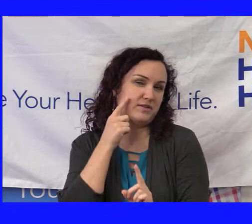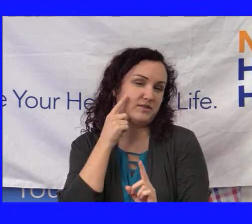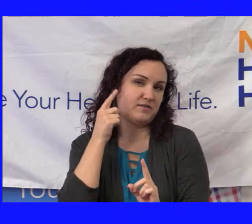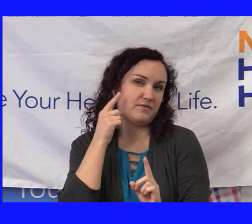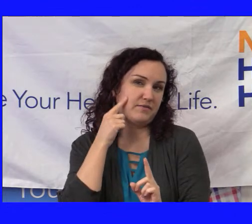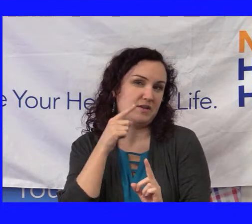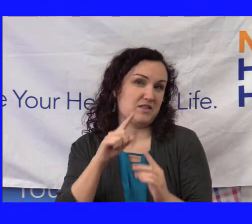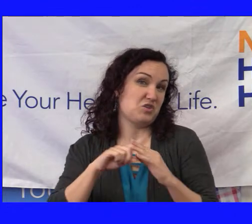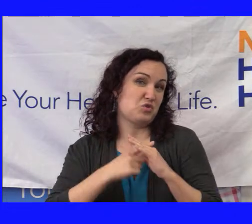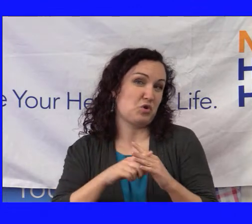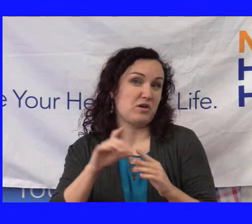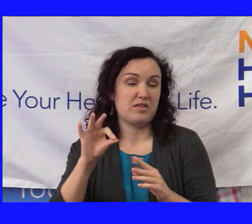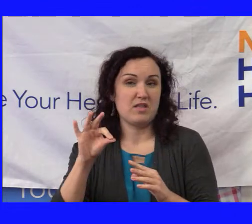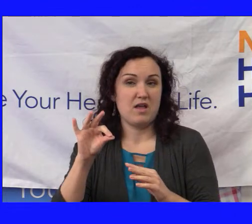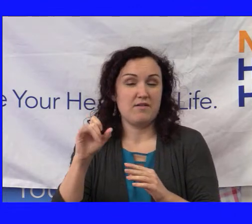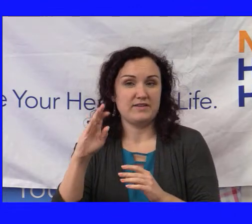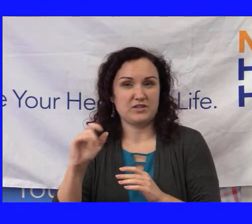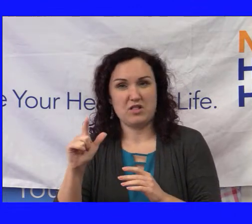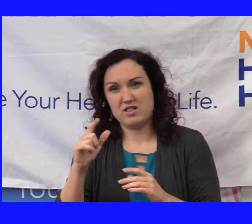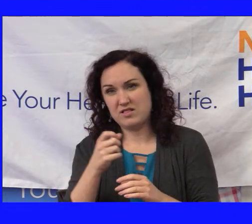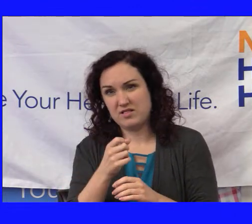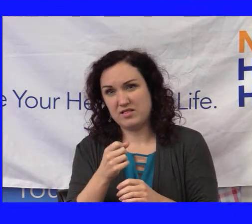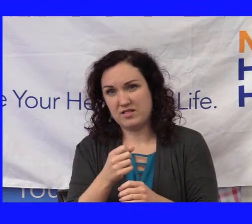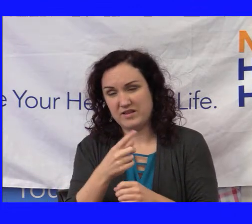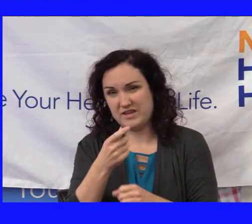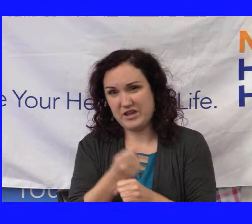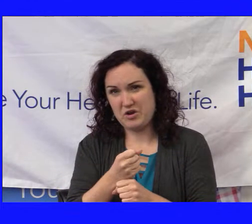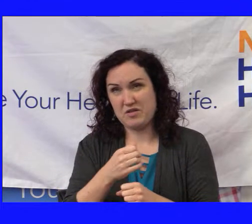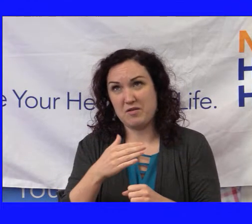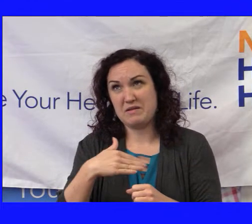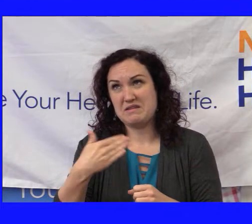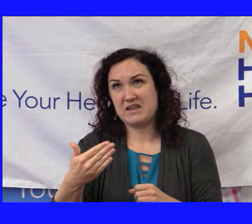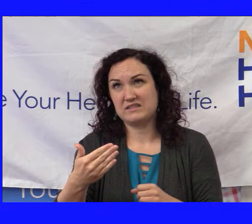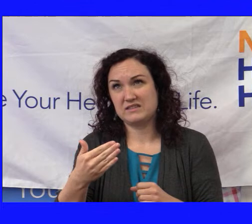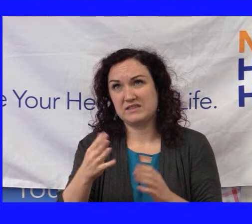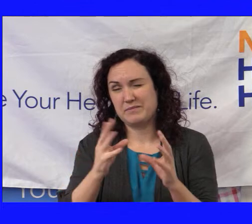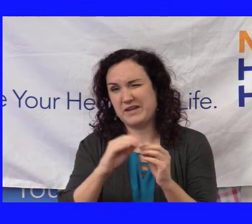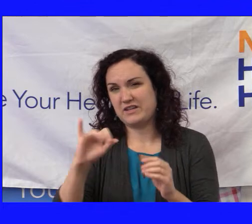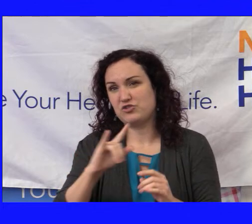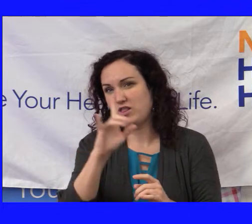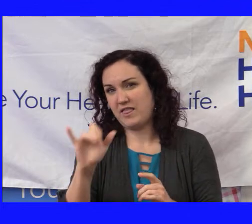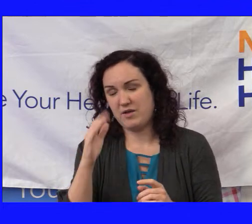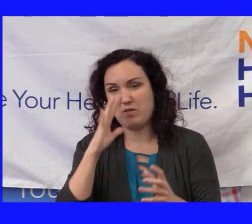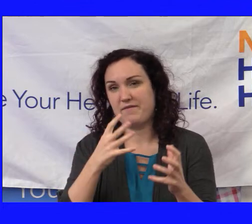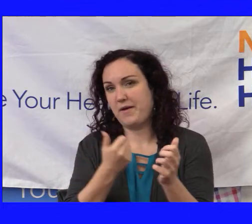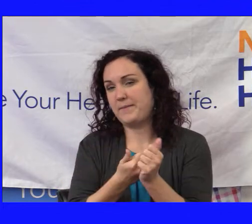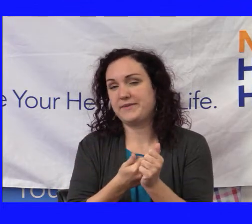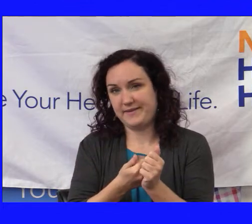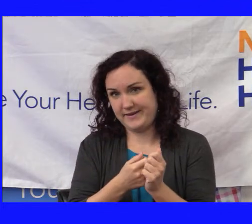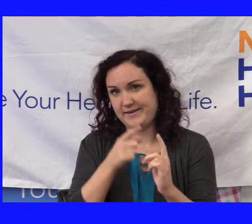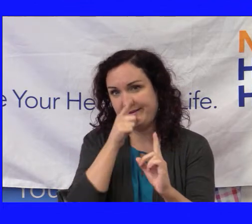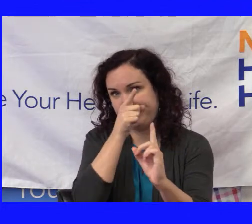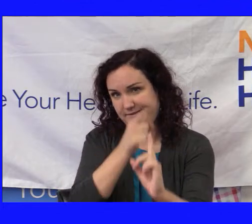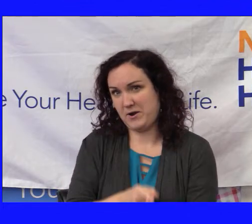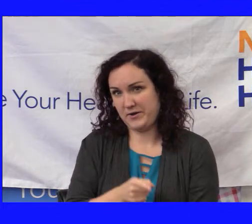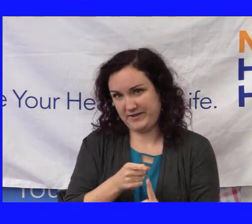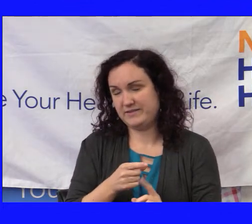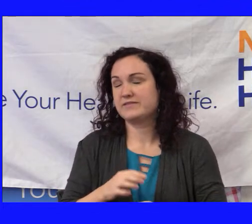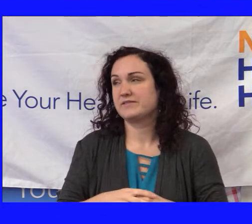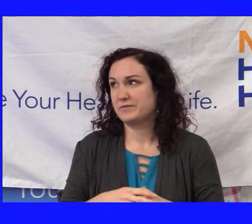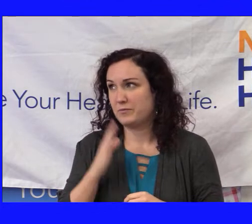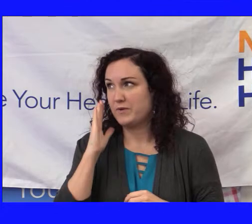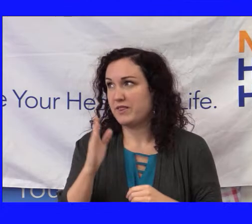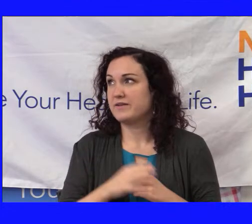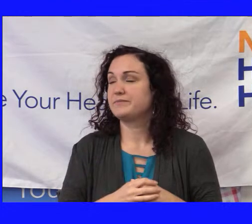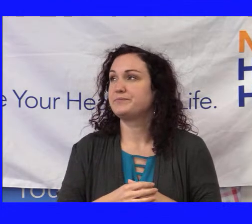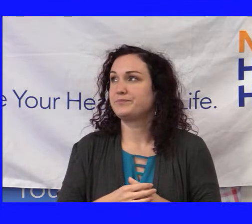these at the start of the fiscal year. So that will be our next meeting in July. We will have updated targets on several measures to go over with